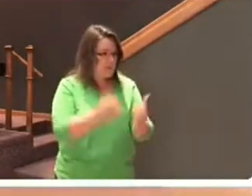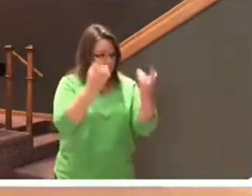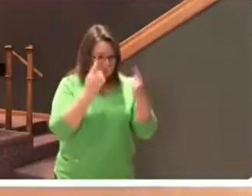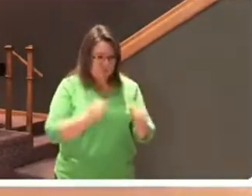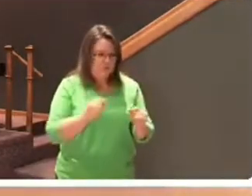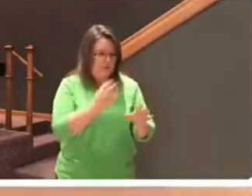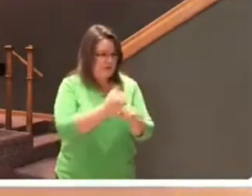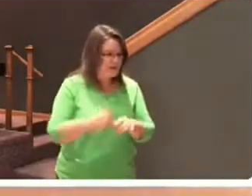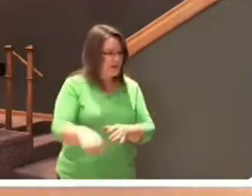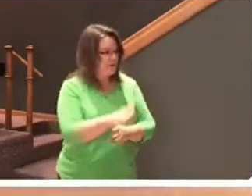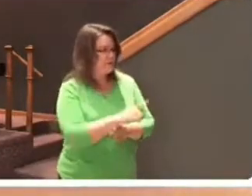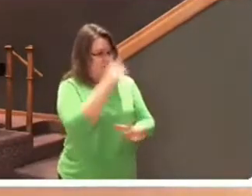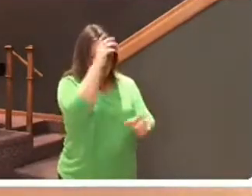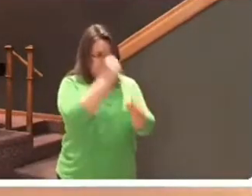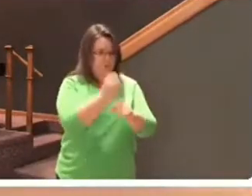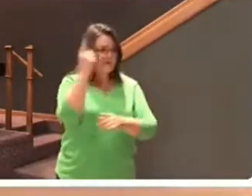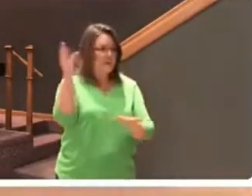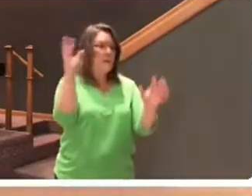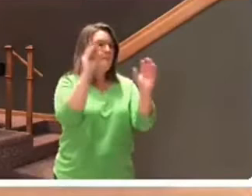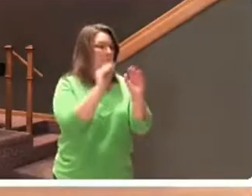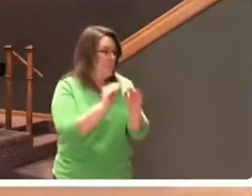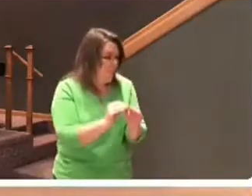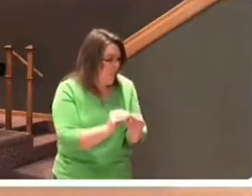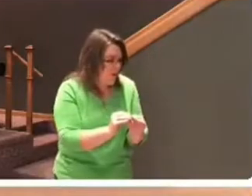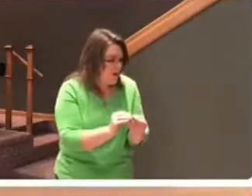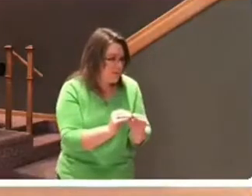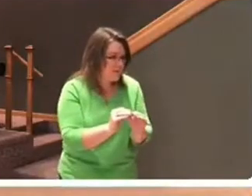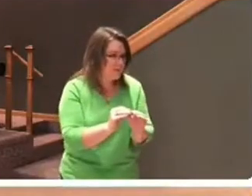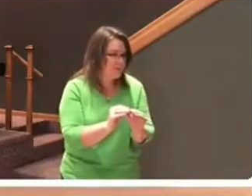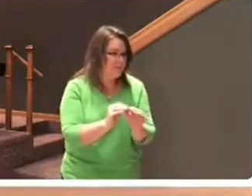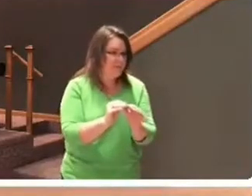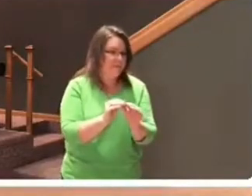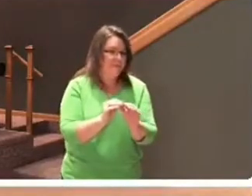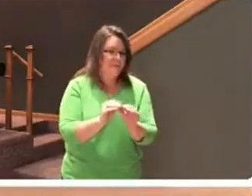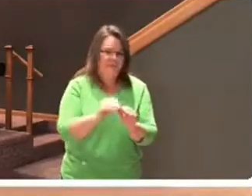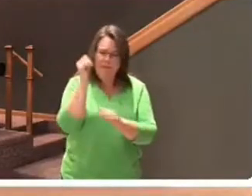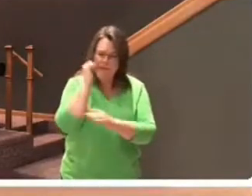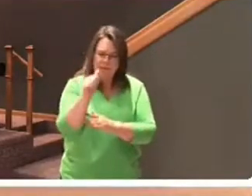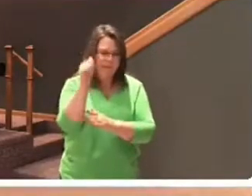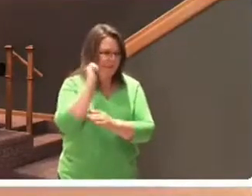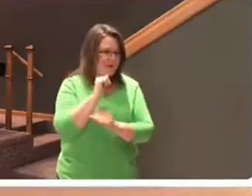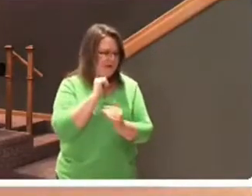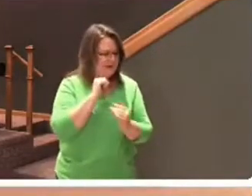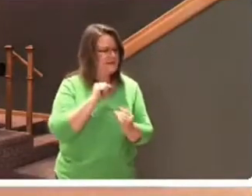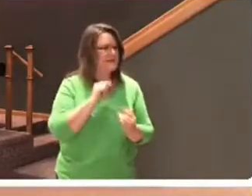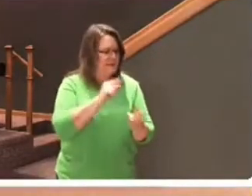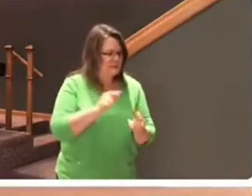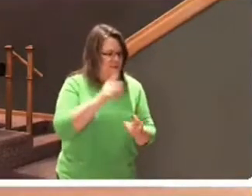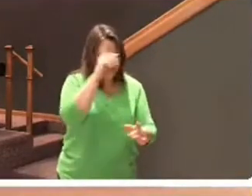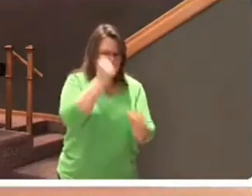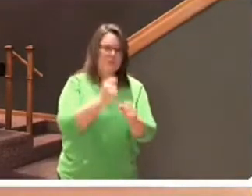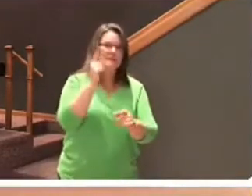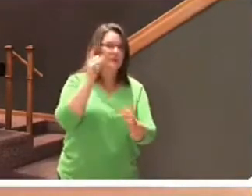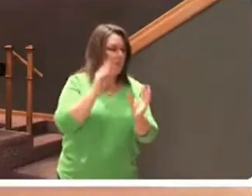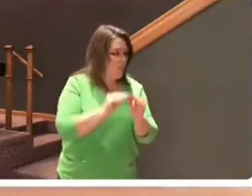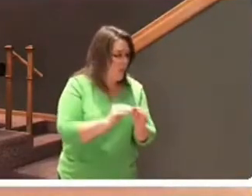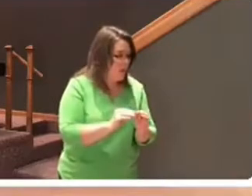trying to get you to trust him more. Every day is a battle to trust him